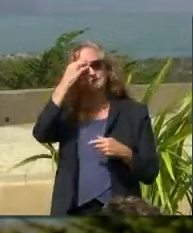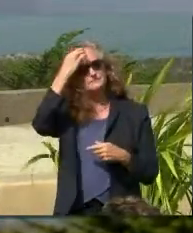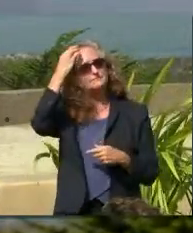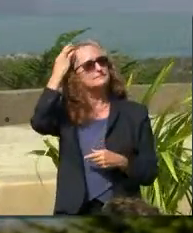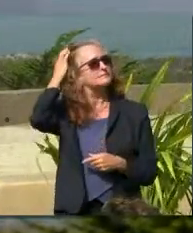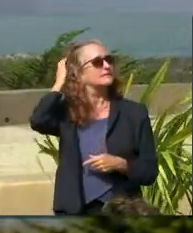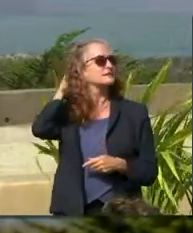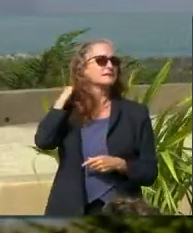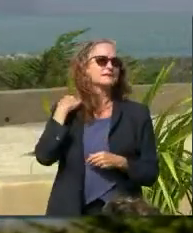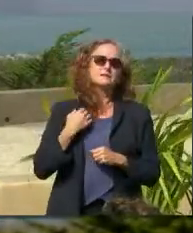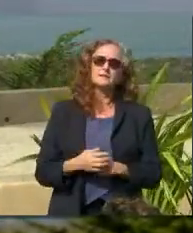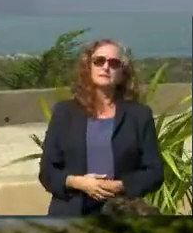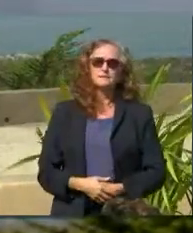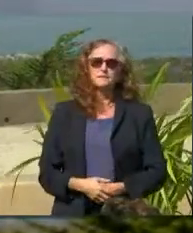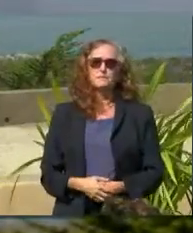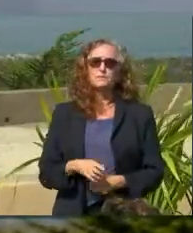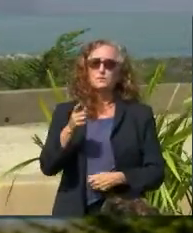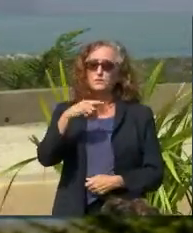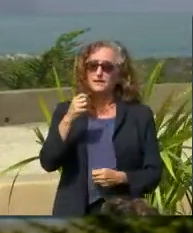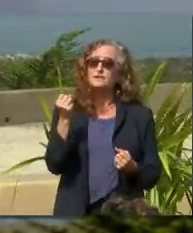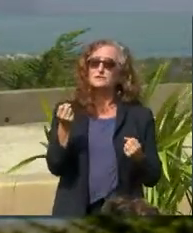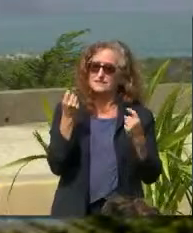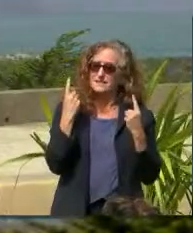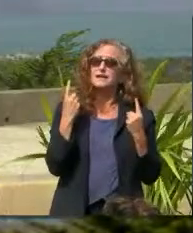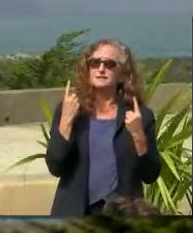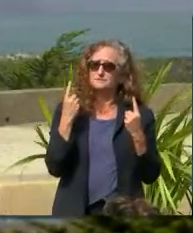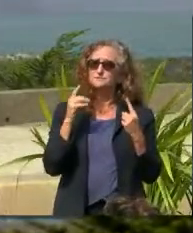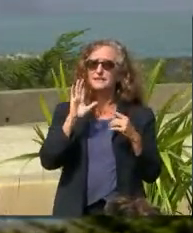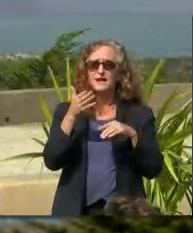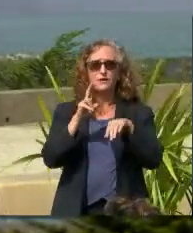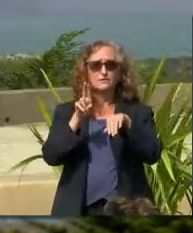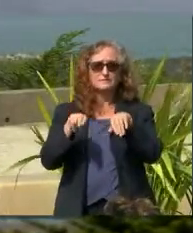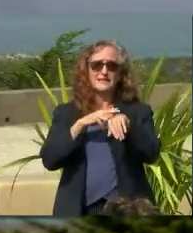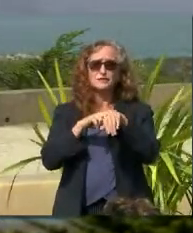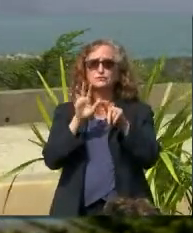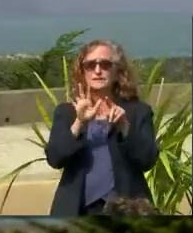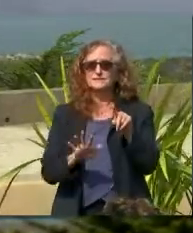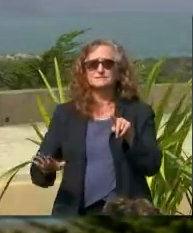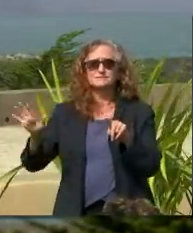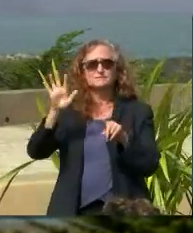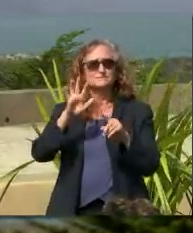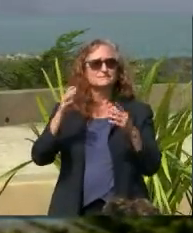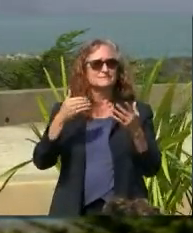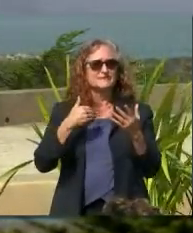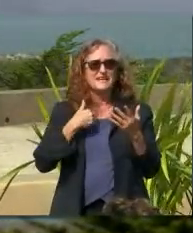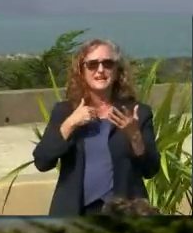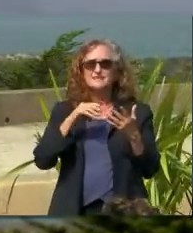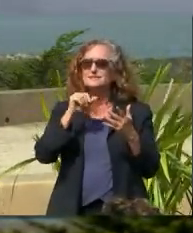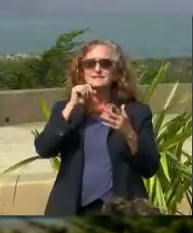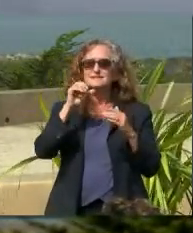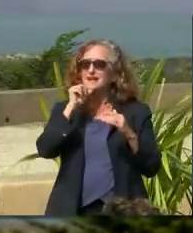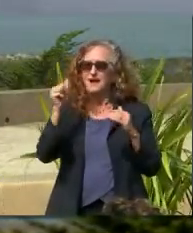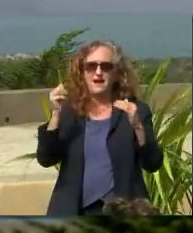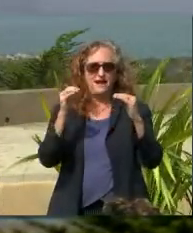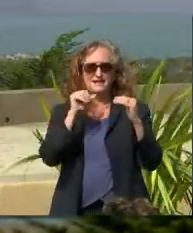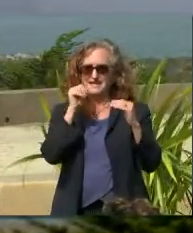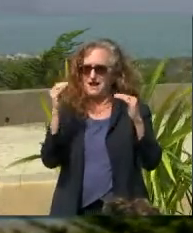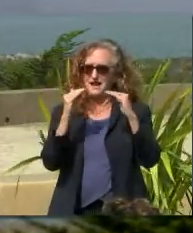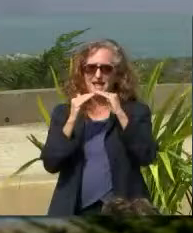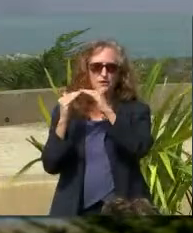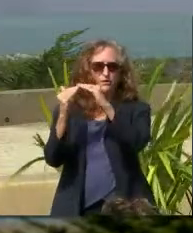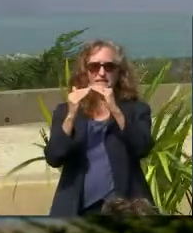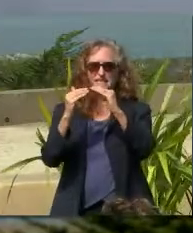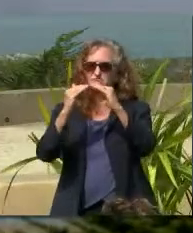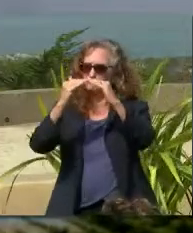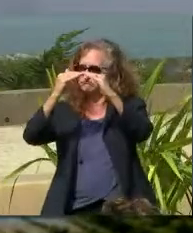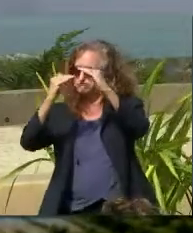we understand that our nation has a deficit of equity, big time. And